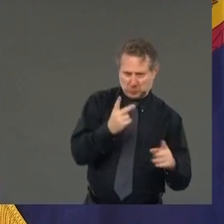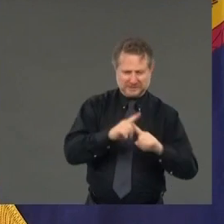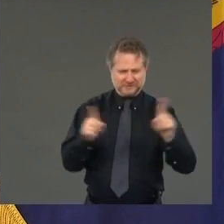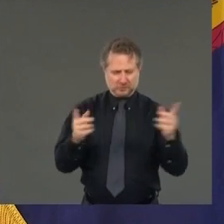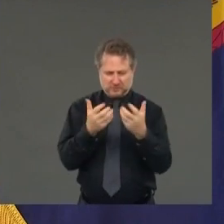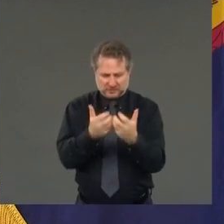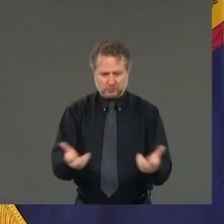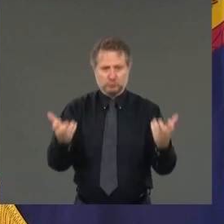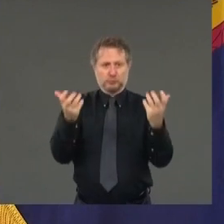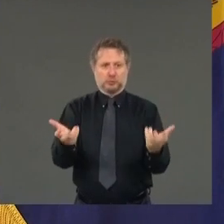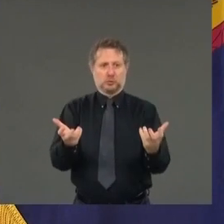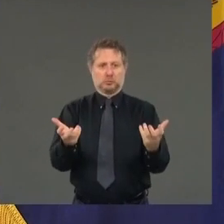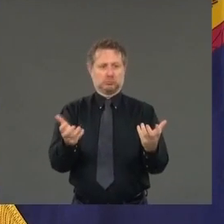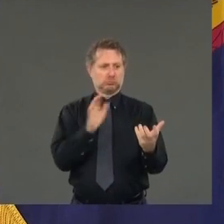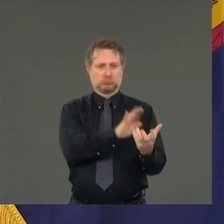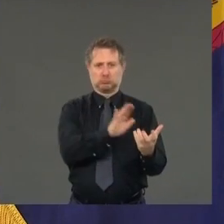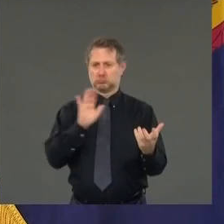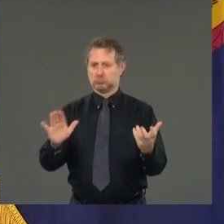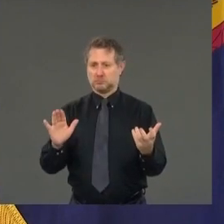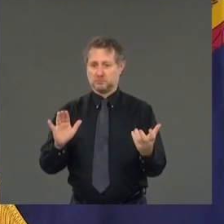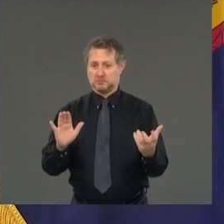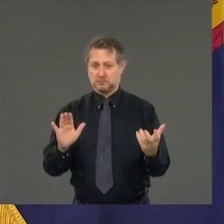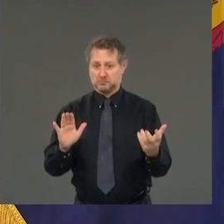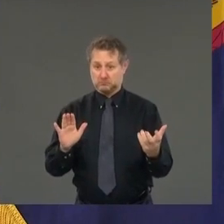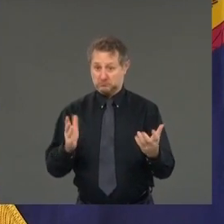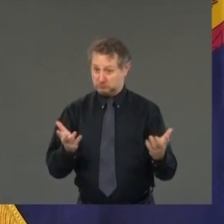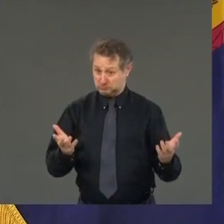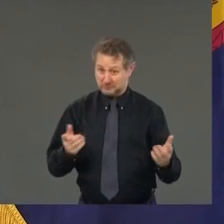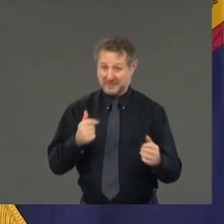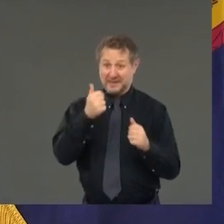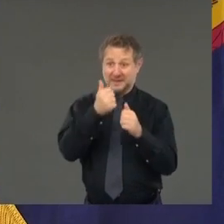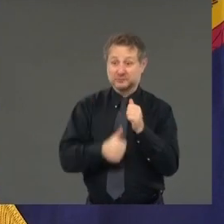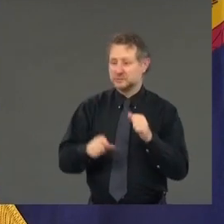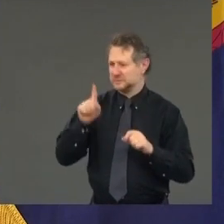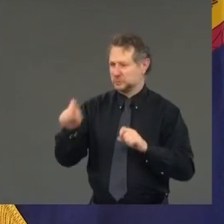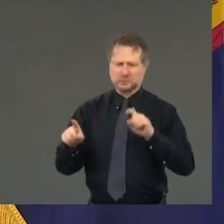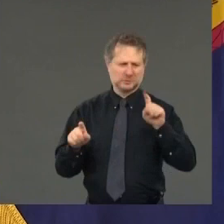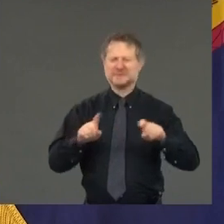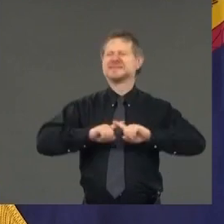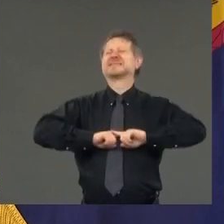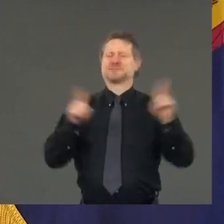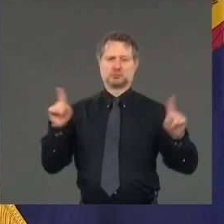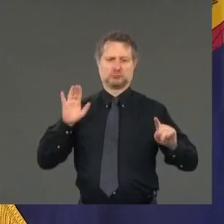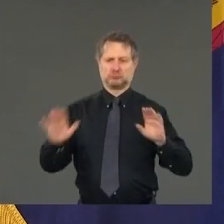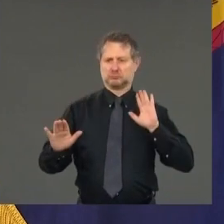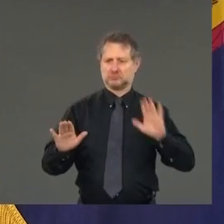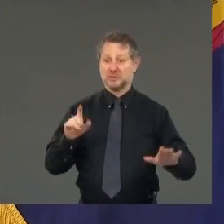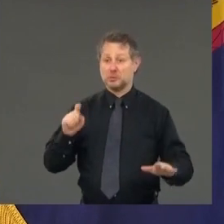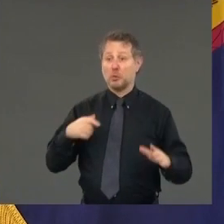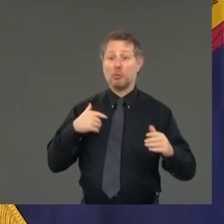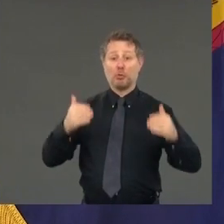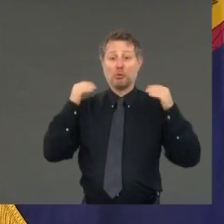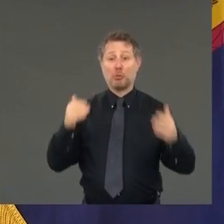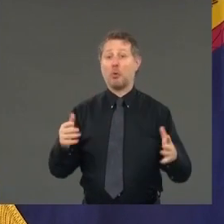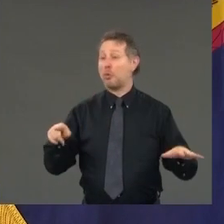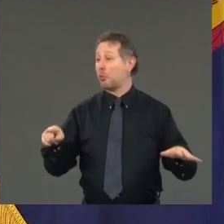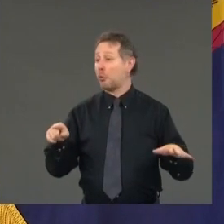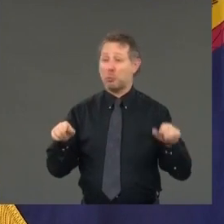answers, and they're two different questions. Well, just combine probable with